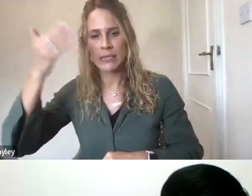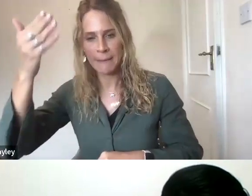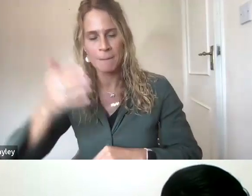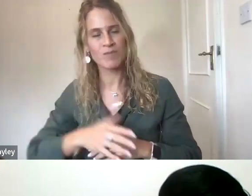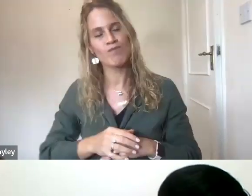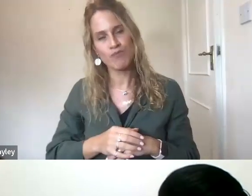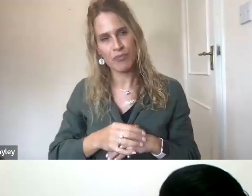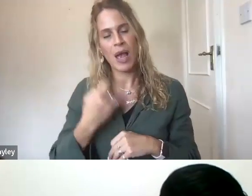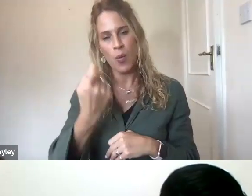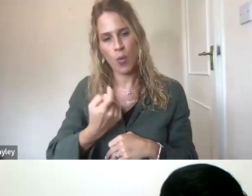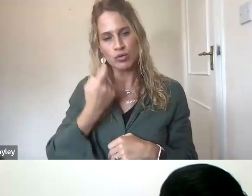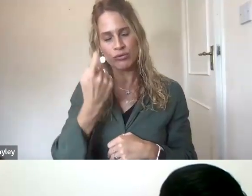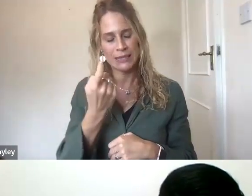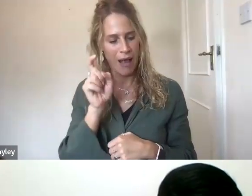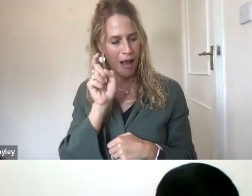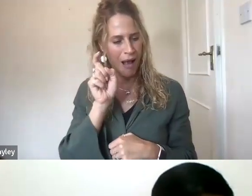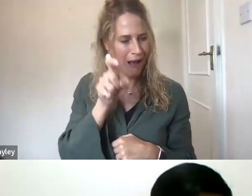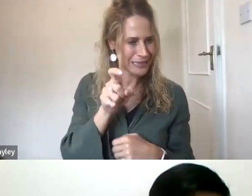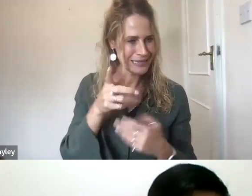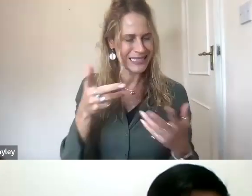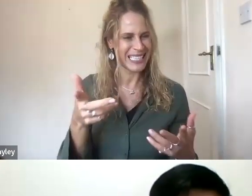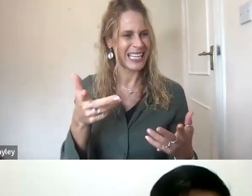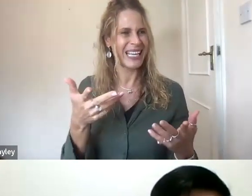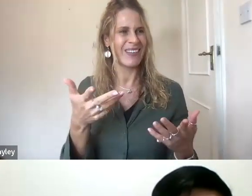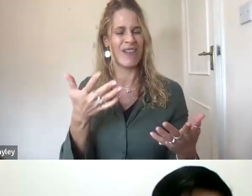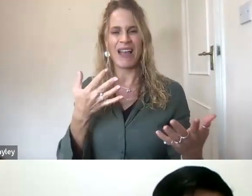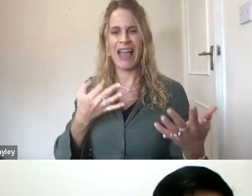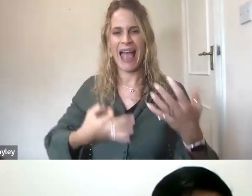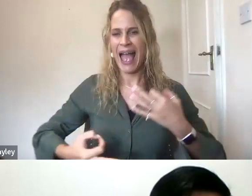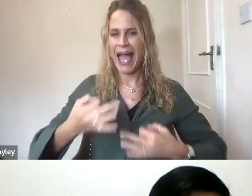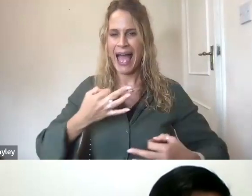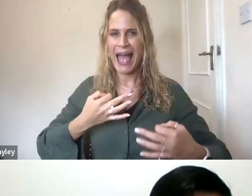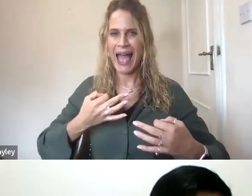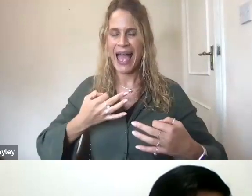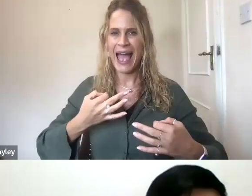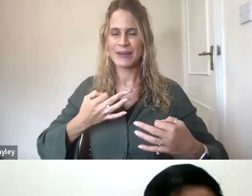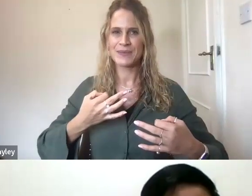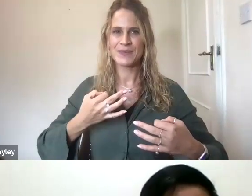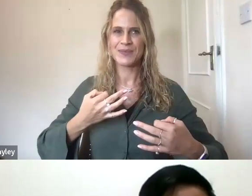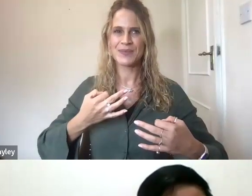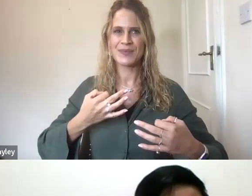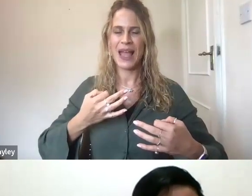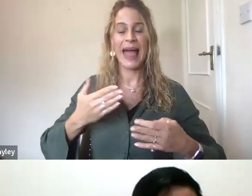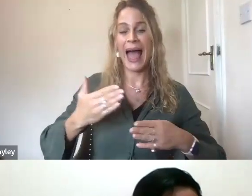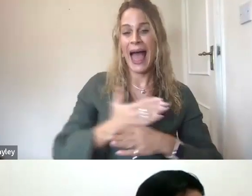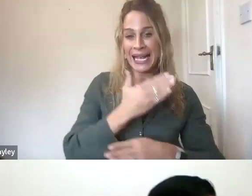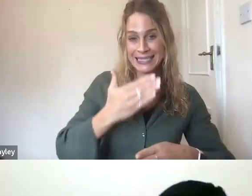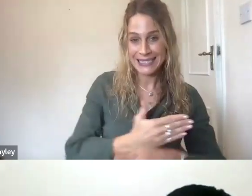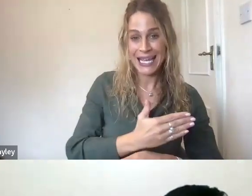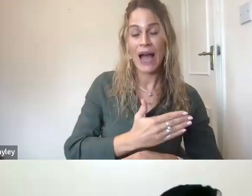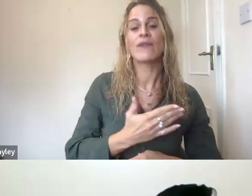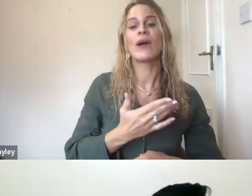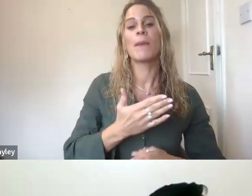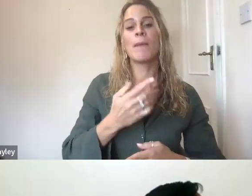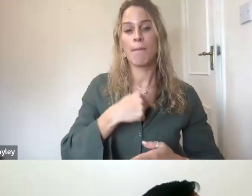was wondering, does the idea of the act of poetry translation as the painting of a